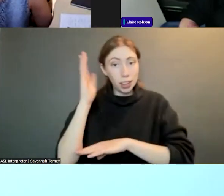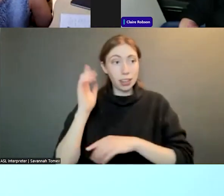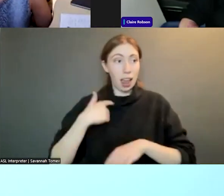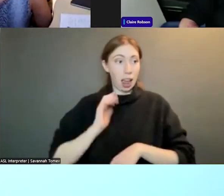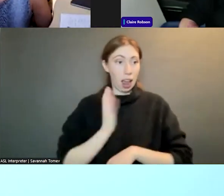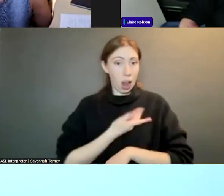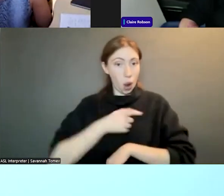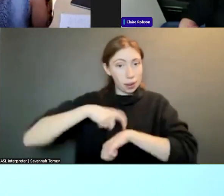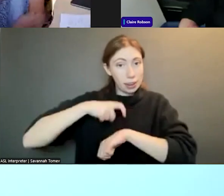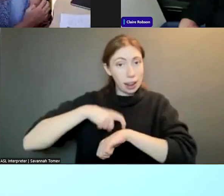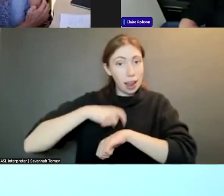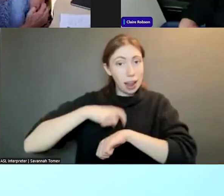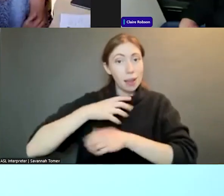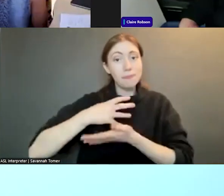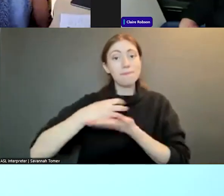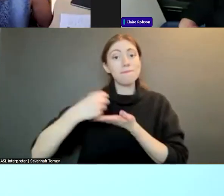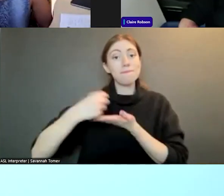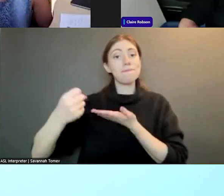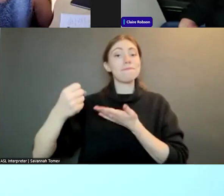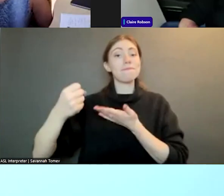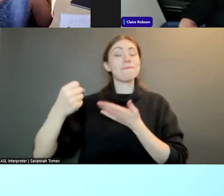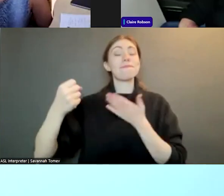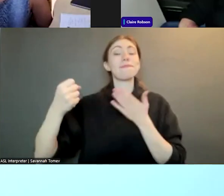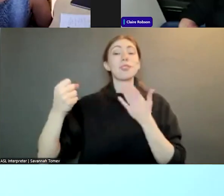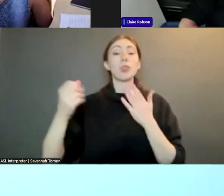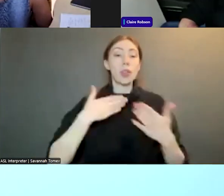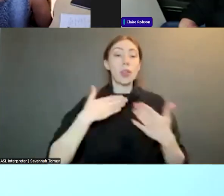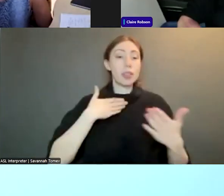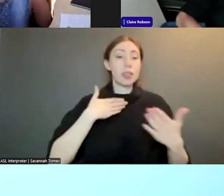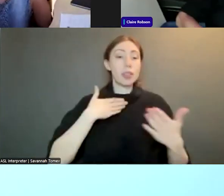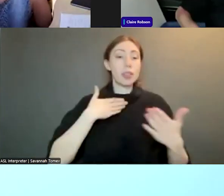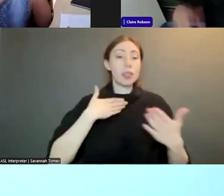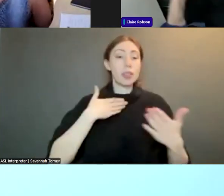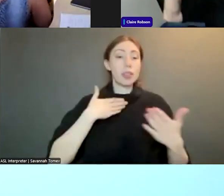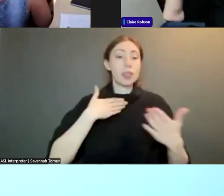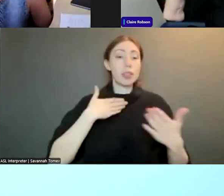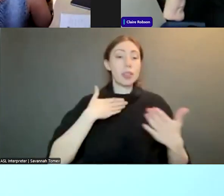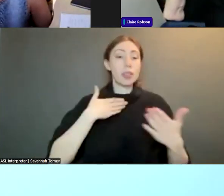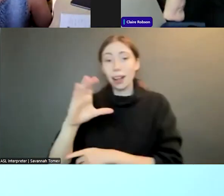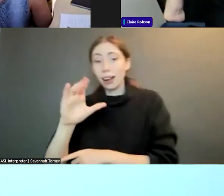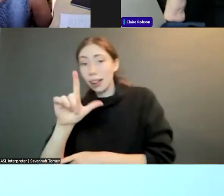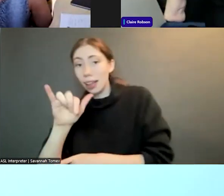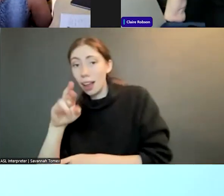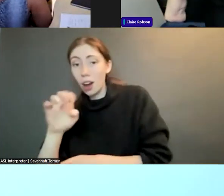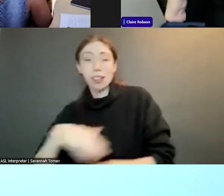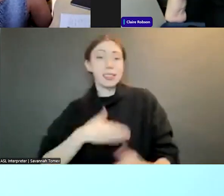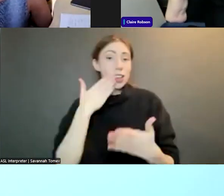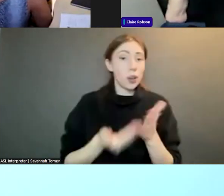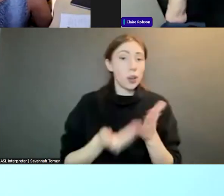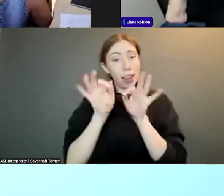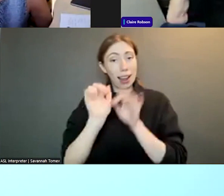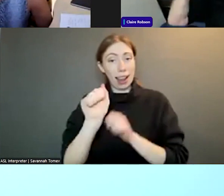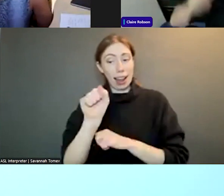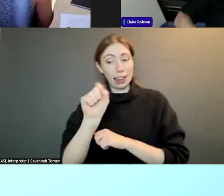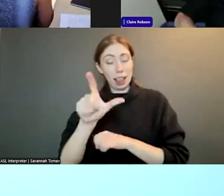Claire Robson. Thank you as well to the ASL interpreters, Savannah and Alex. And thank you to